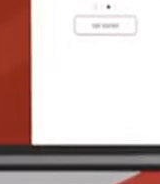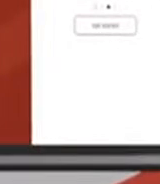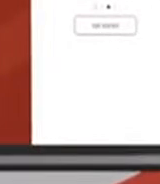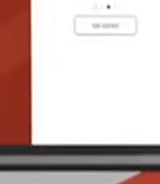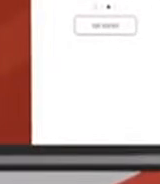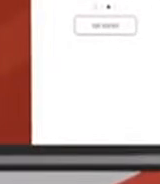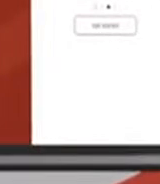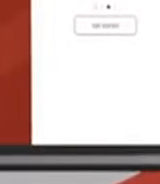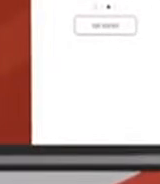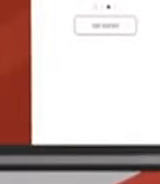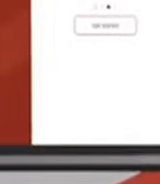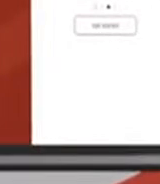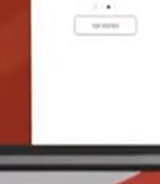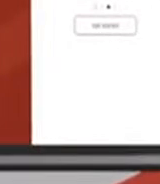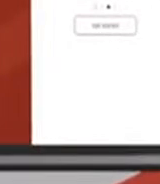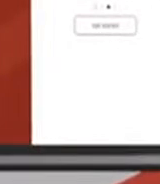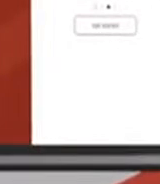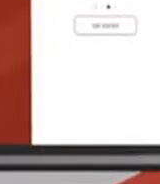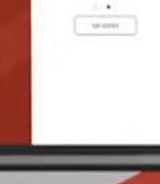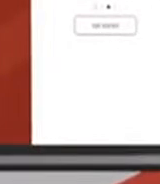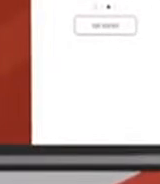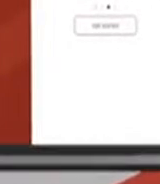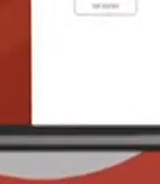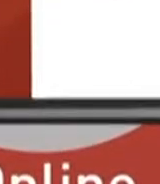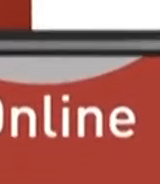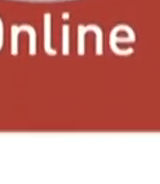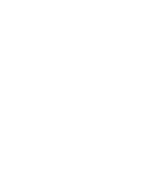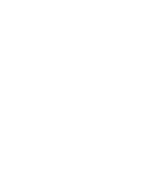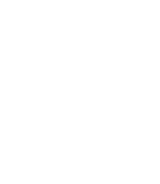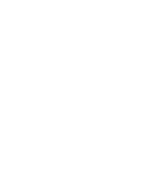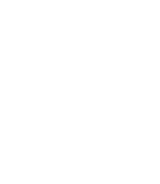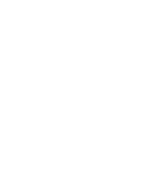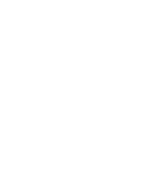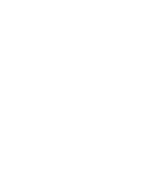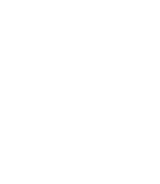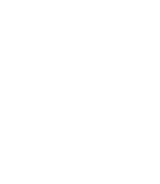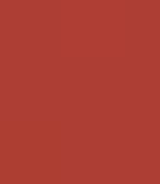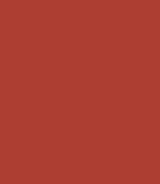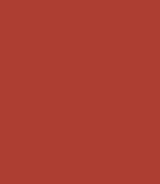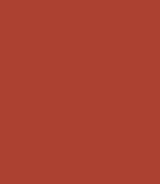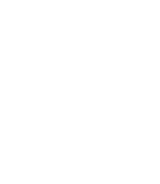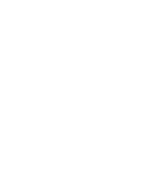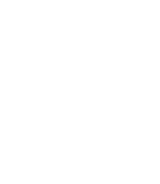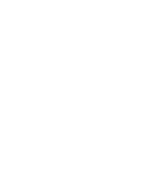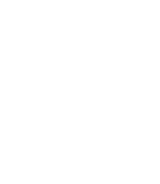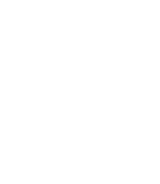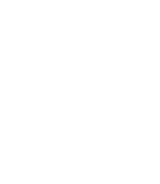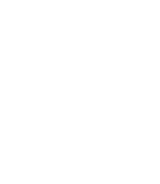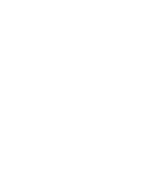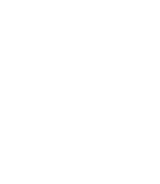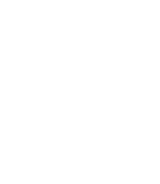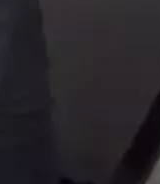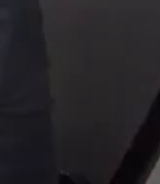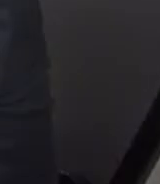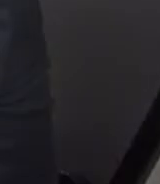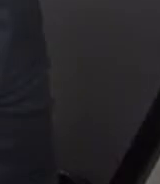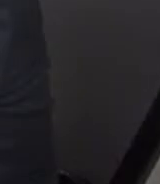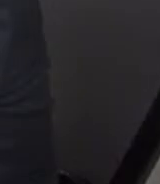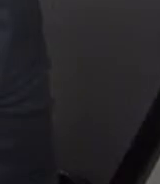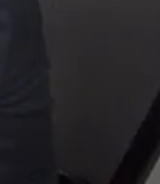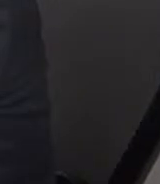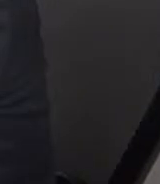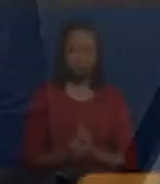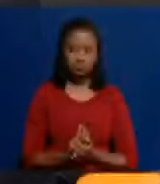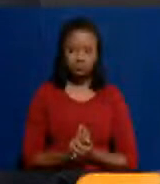app or Equity online and start saving today. Kusave ni rahisi na Equity. While in